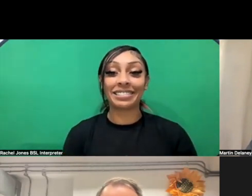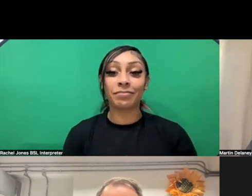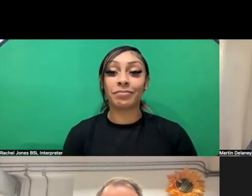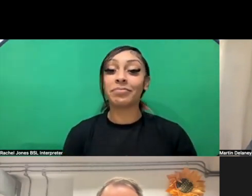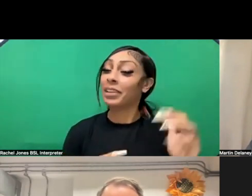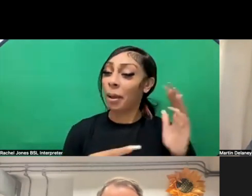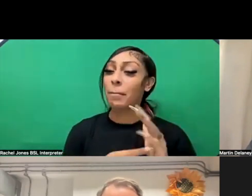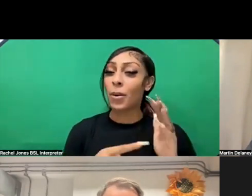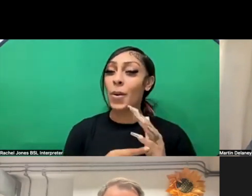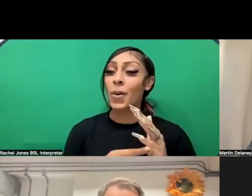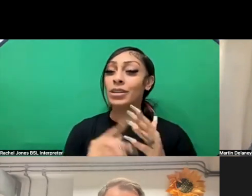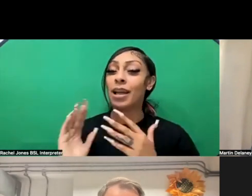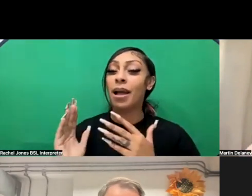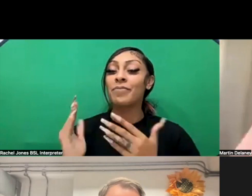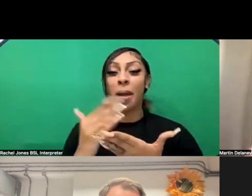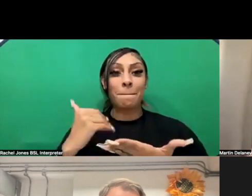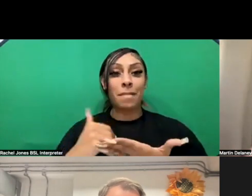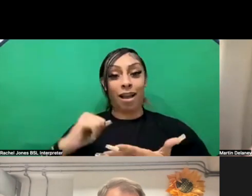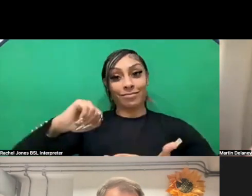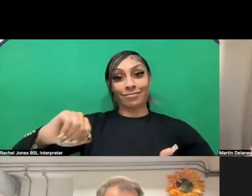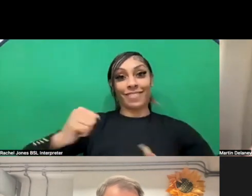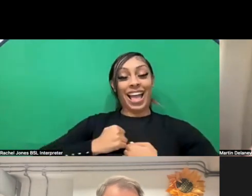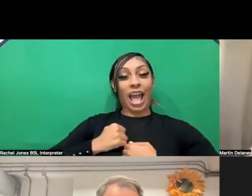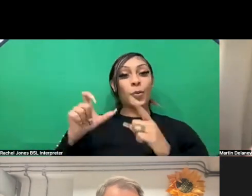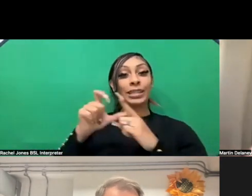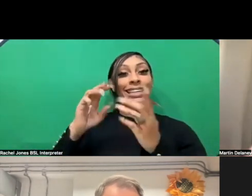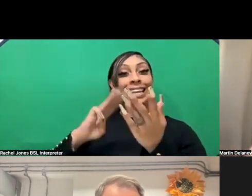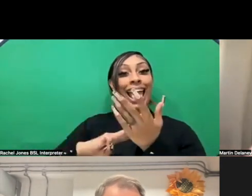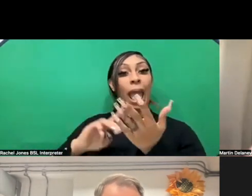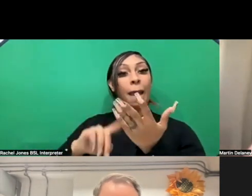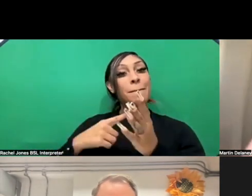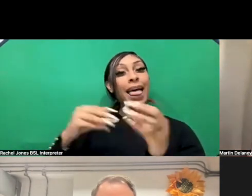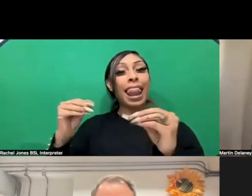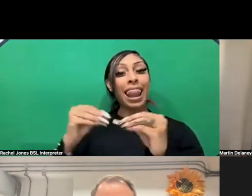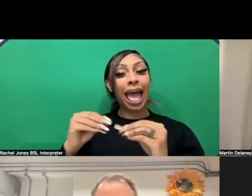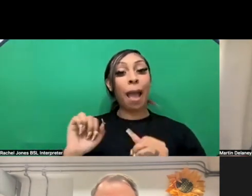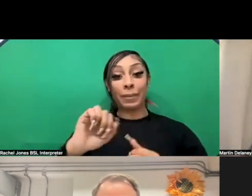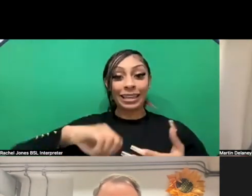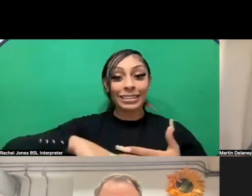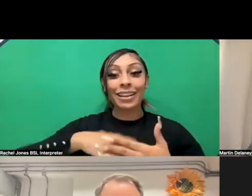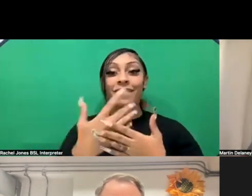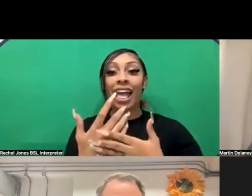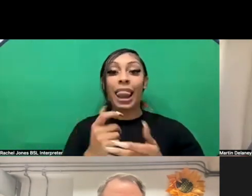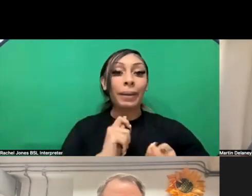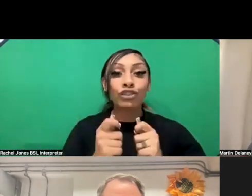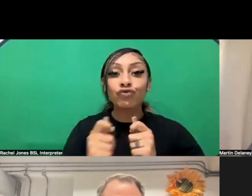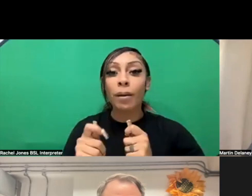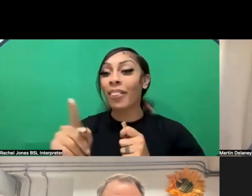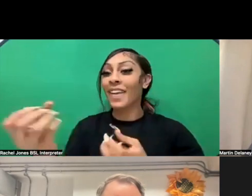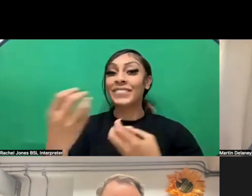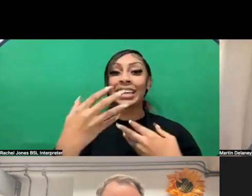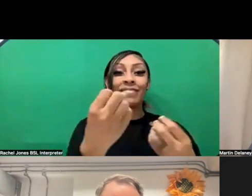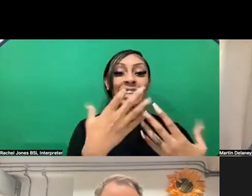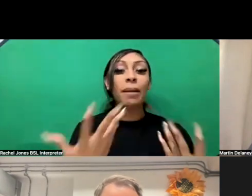of what DMLab and Drake Music is about. As John mentioned, the development of his instrument, it's that feedback loop,